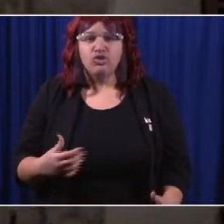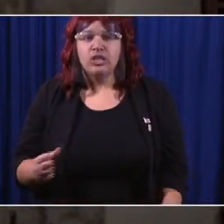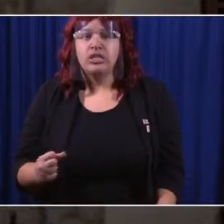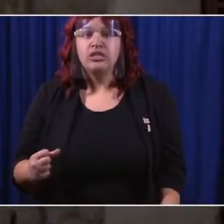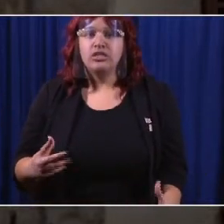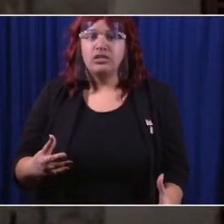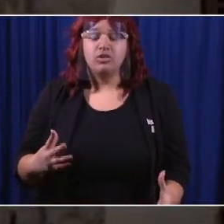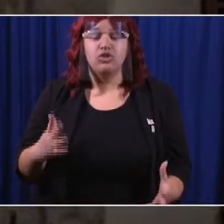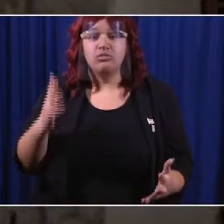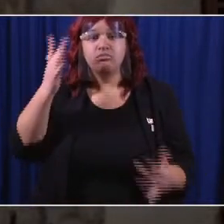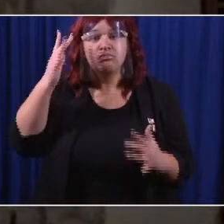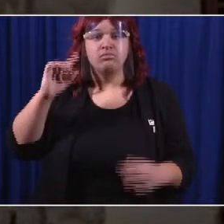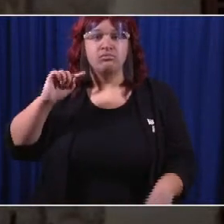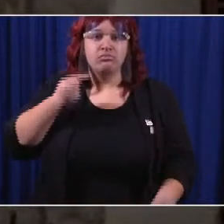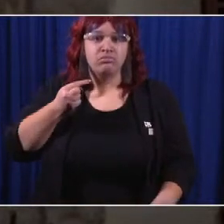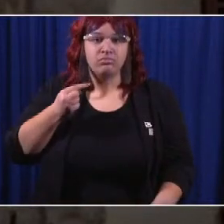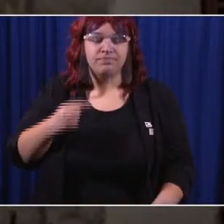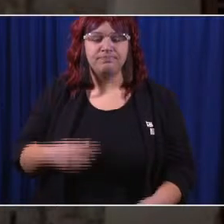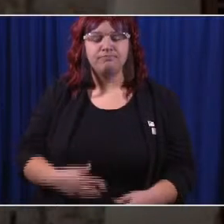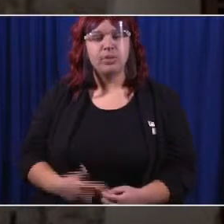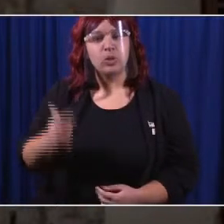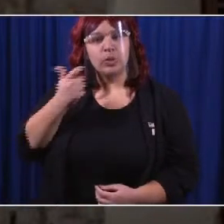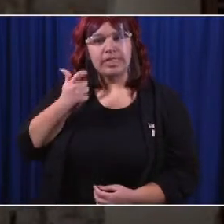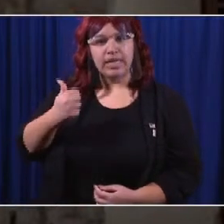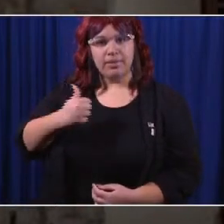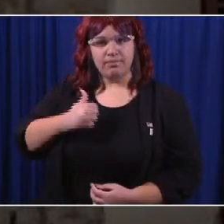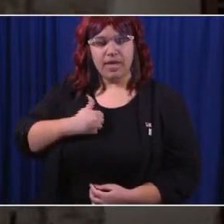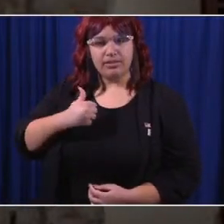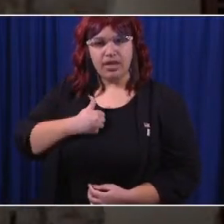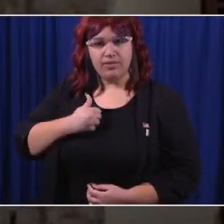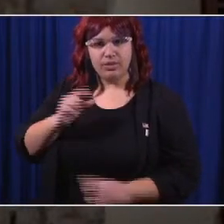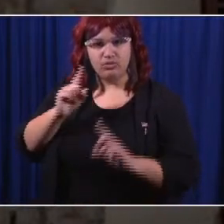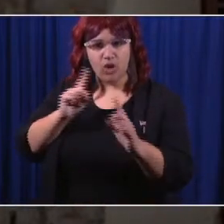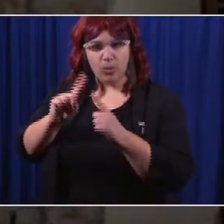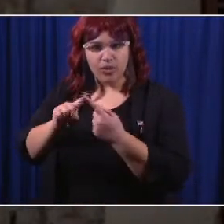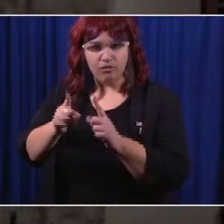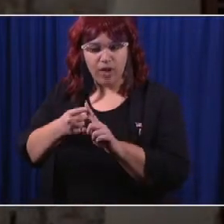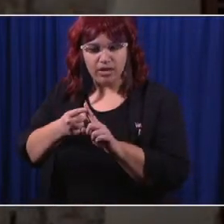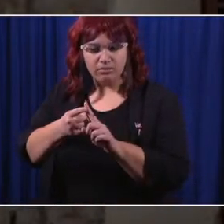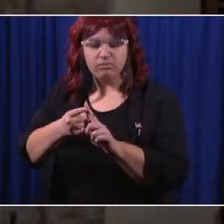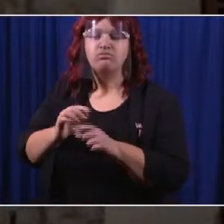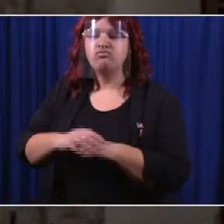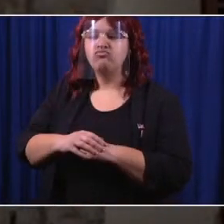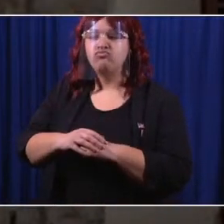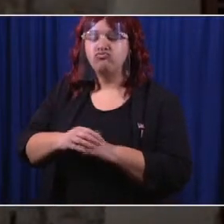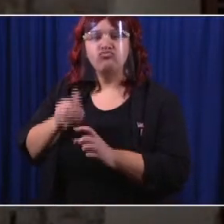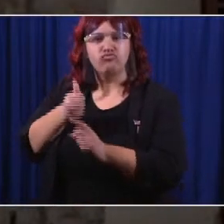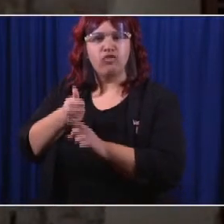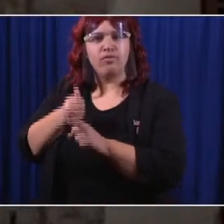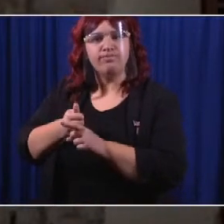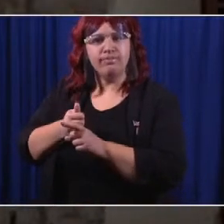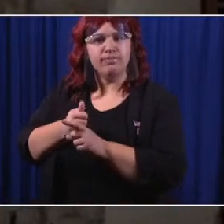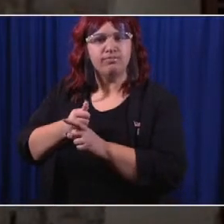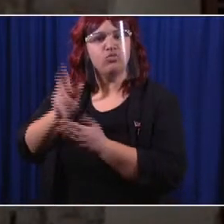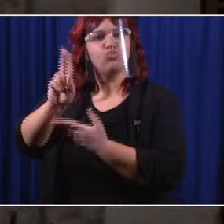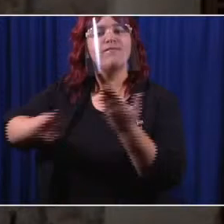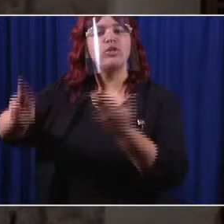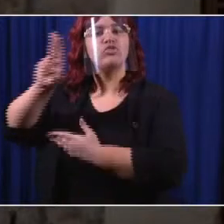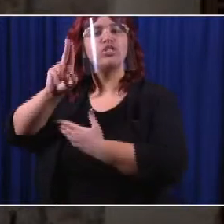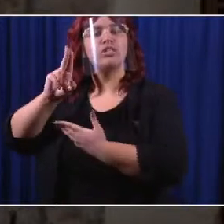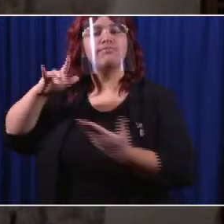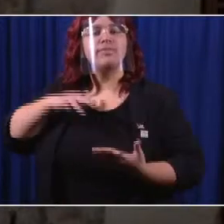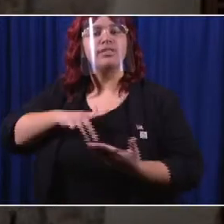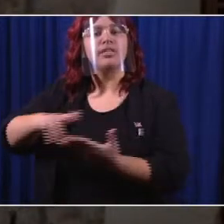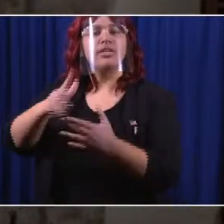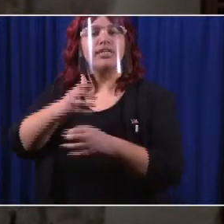a friend of mine that has a friend at Tufts University doing a PhD, and the